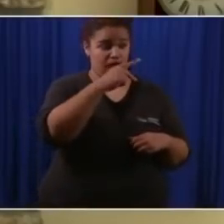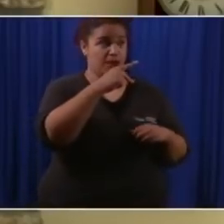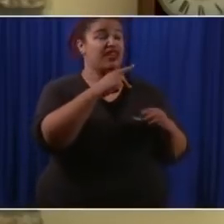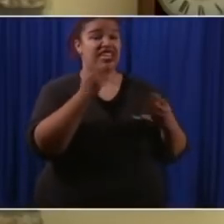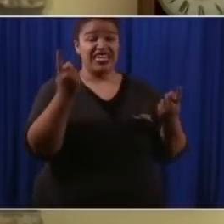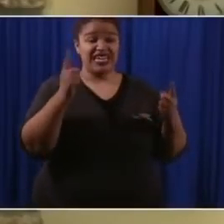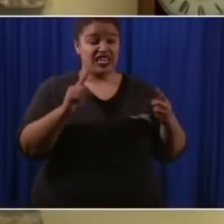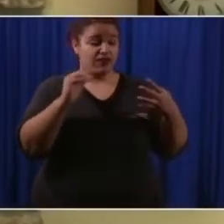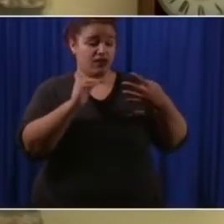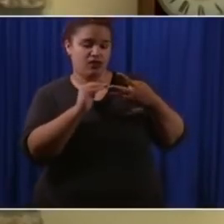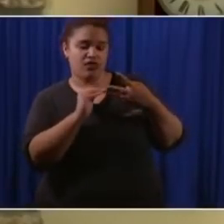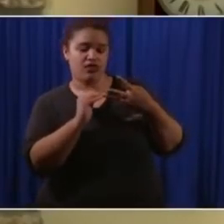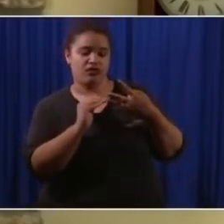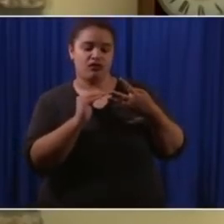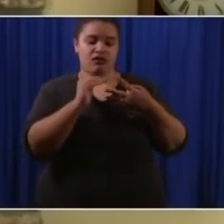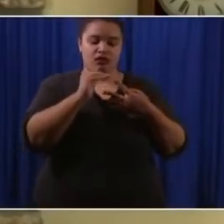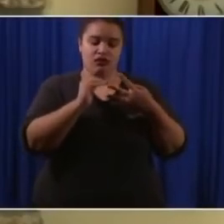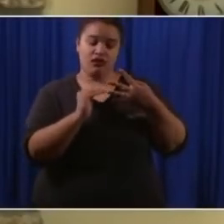their numbers down?